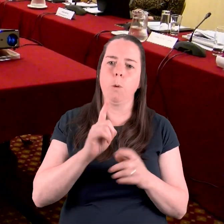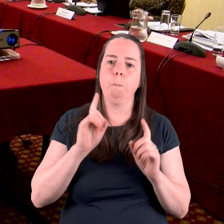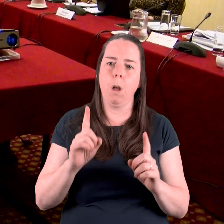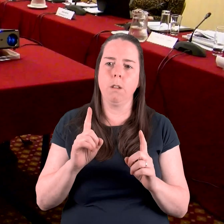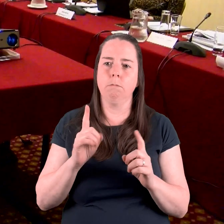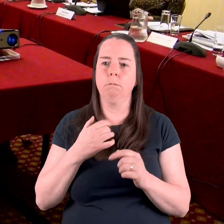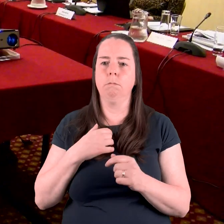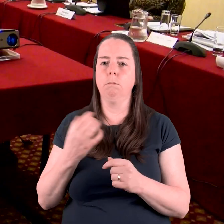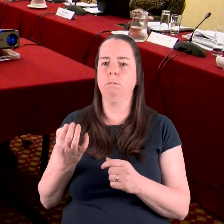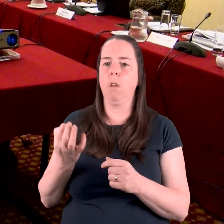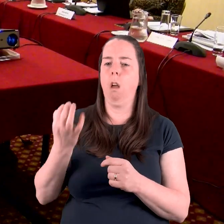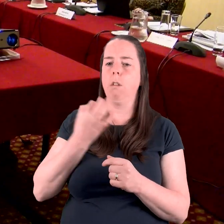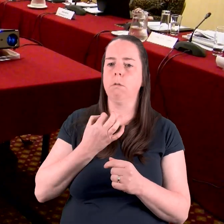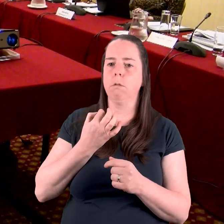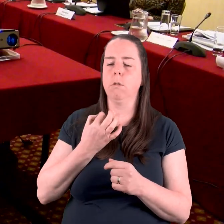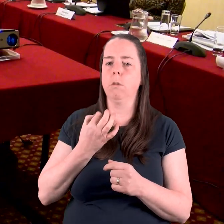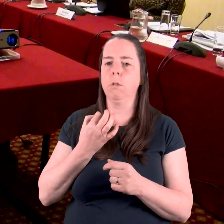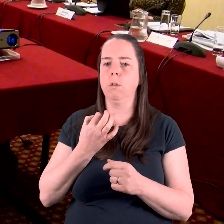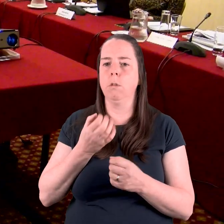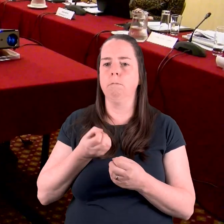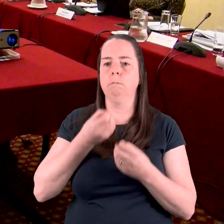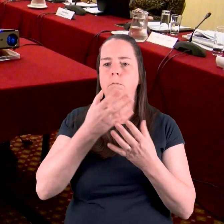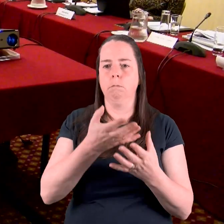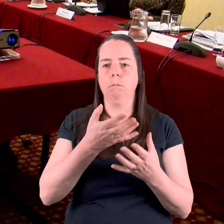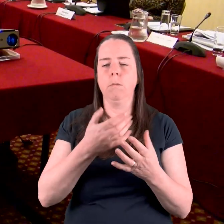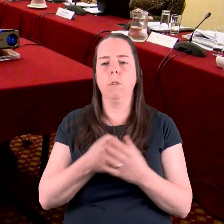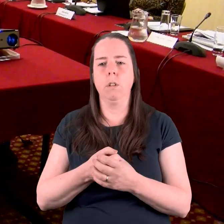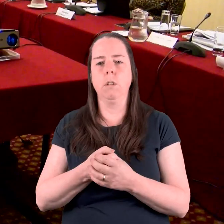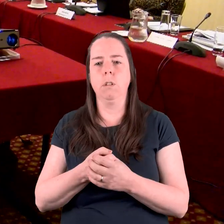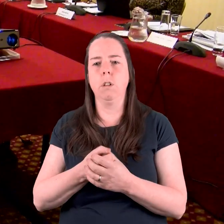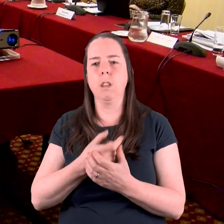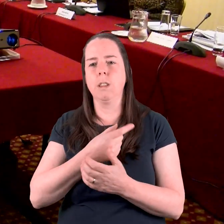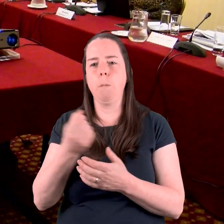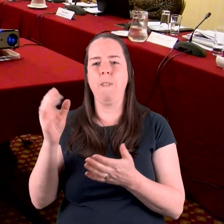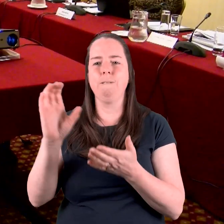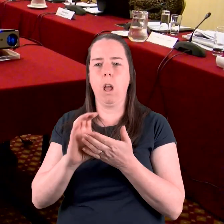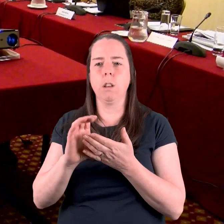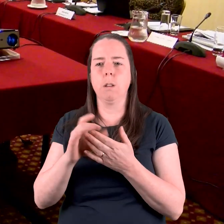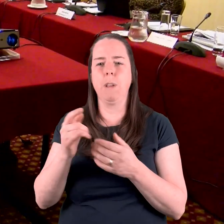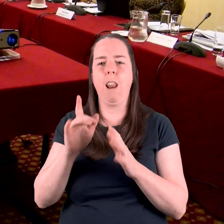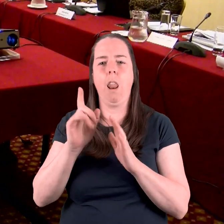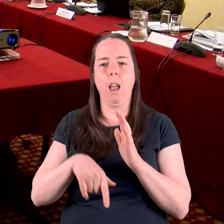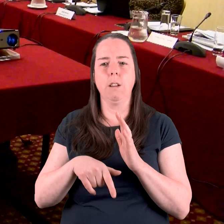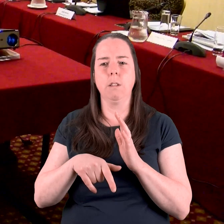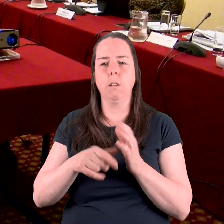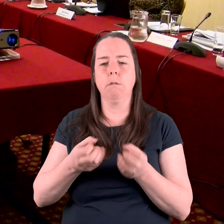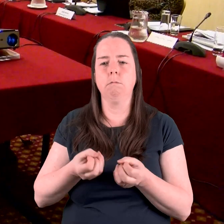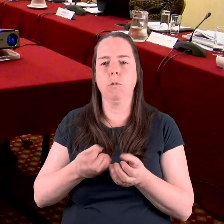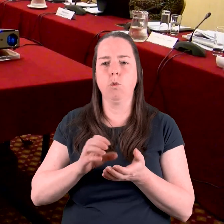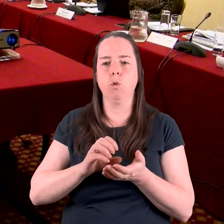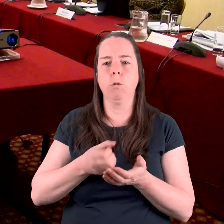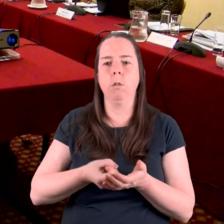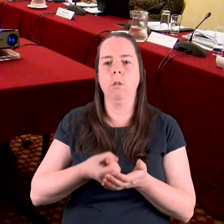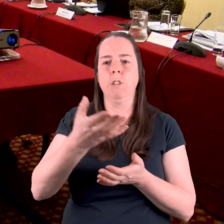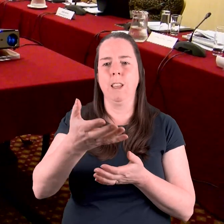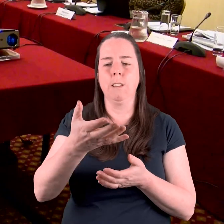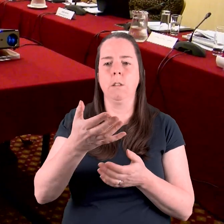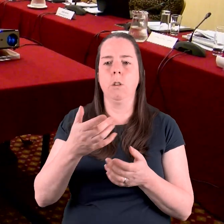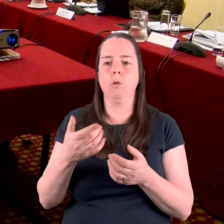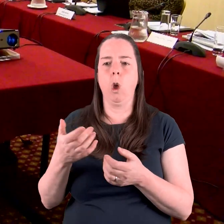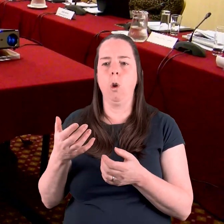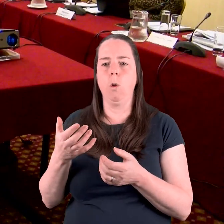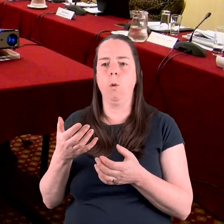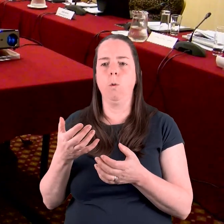know how much I love you, but I've been asked to put that apparently some of the funds have been a bit late in